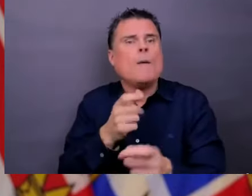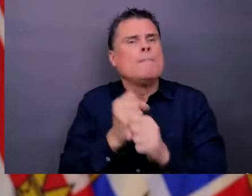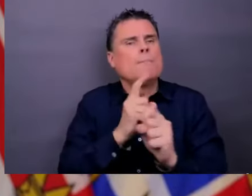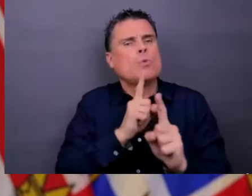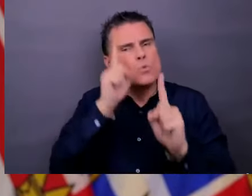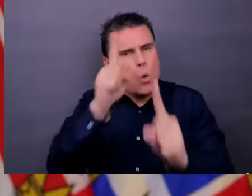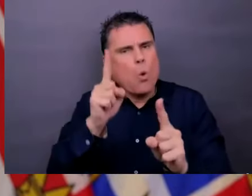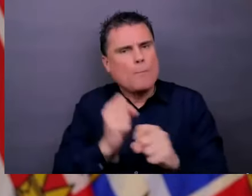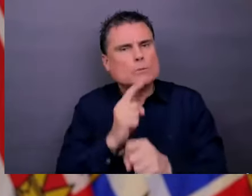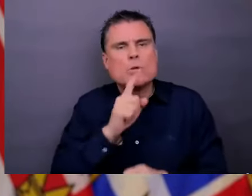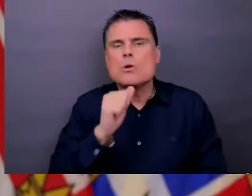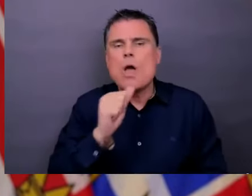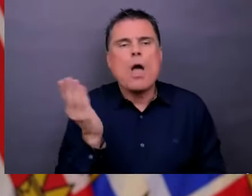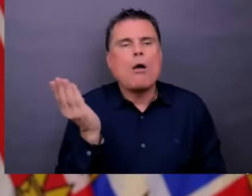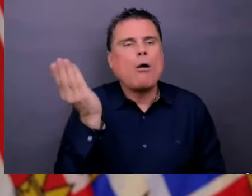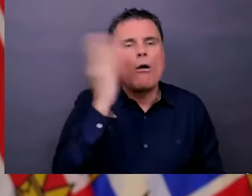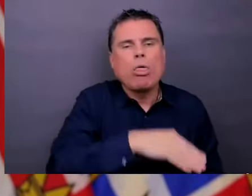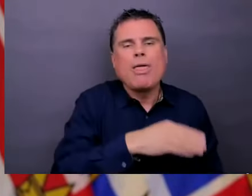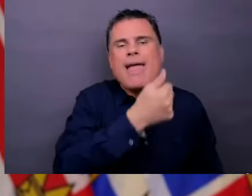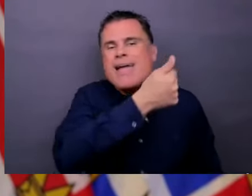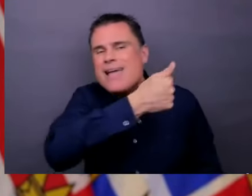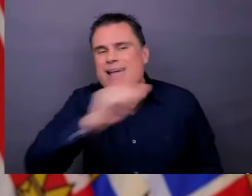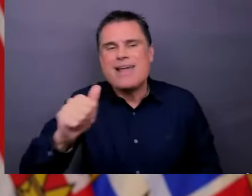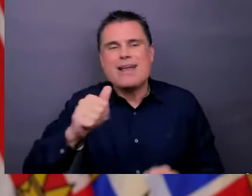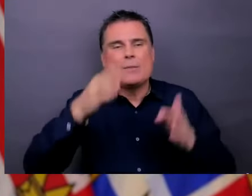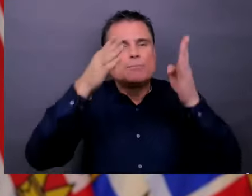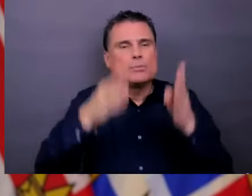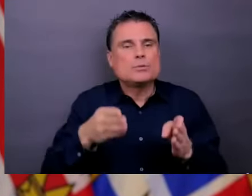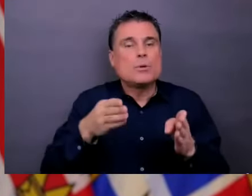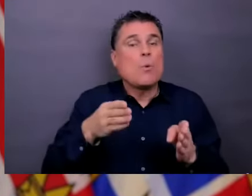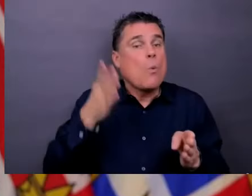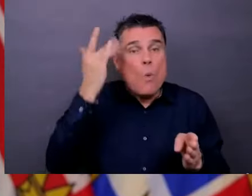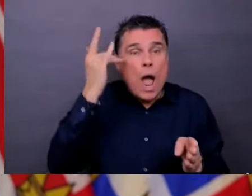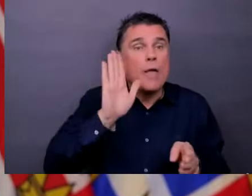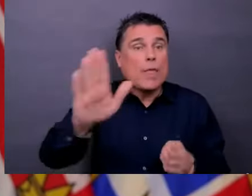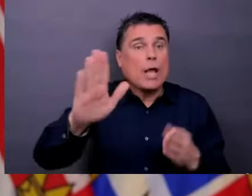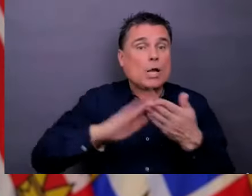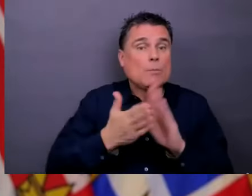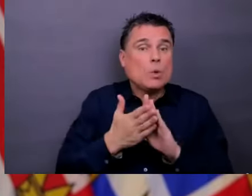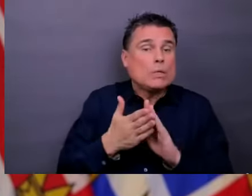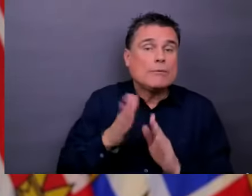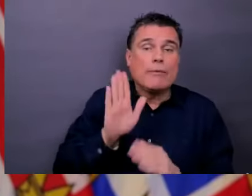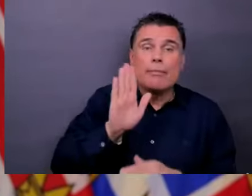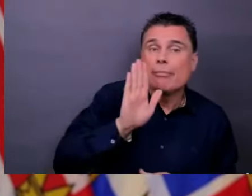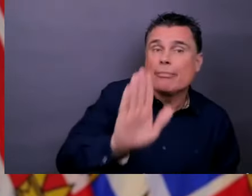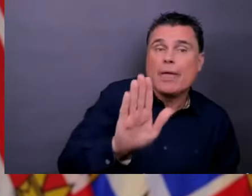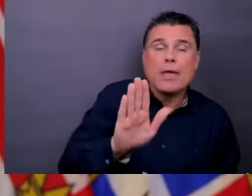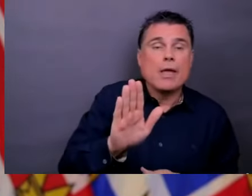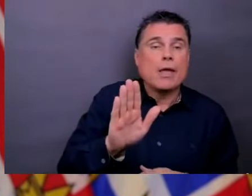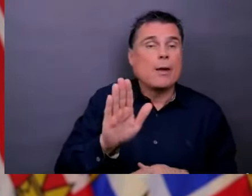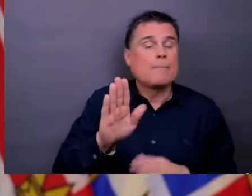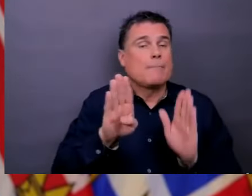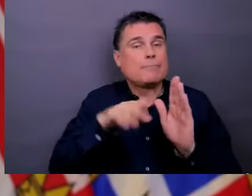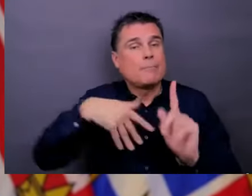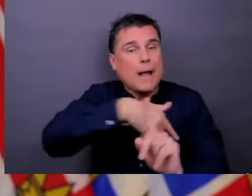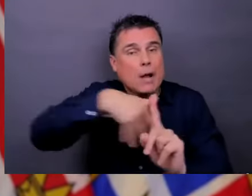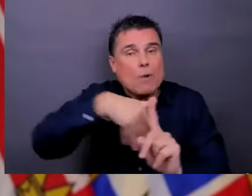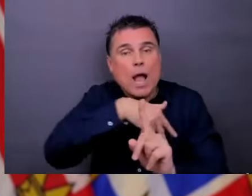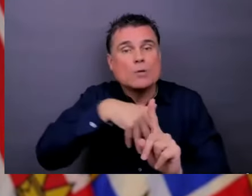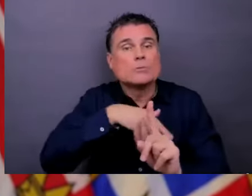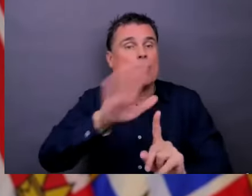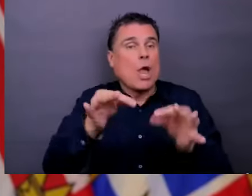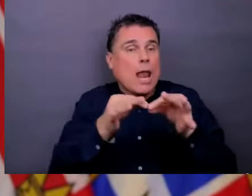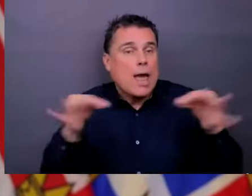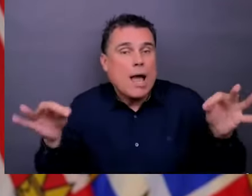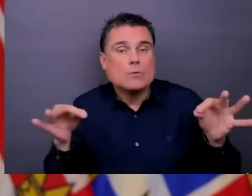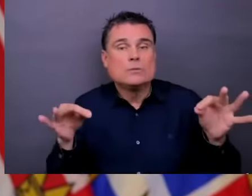the way our system is set up. So that is something we're very mindful of and we will be considering. I will also say that, you know, when we